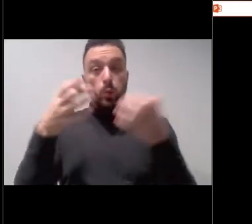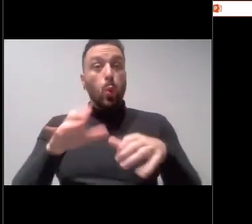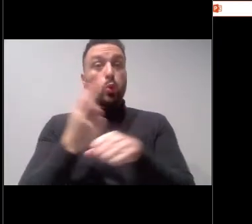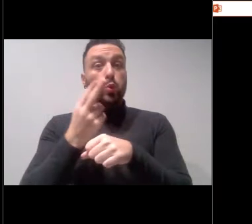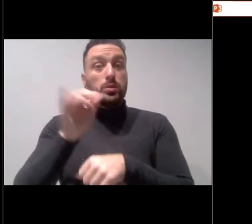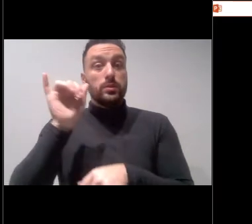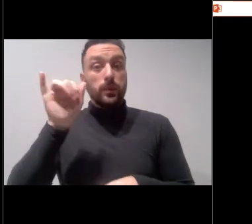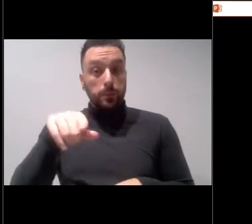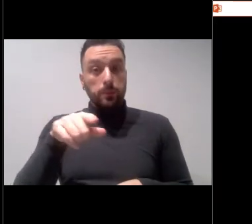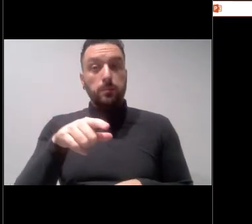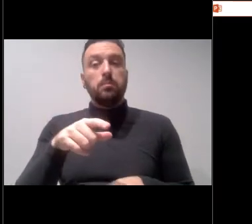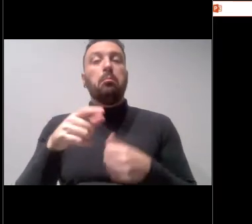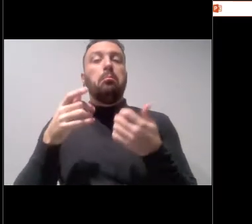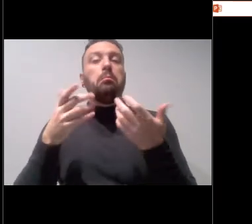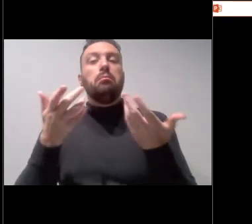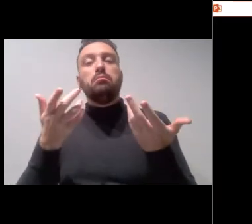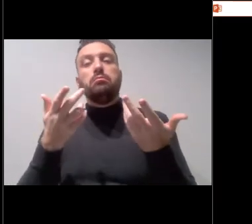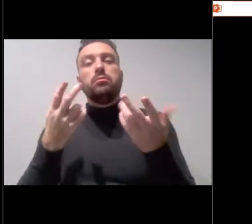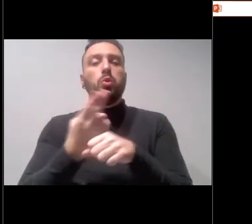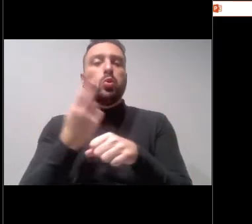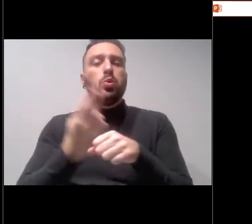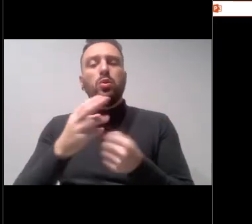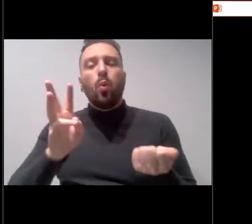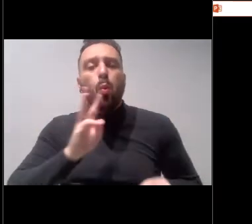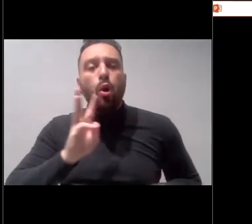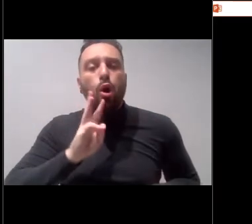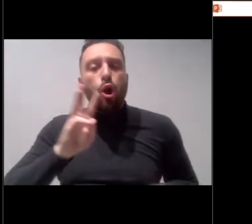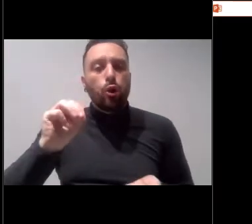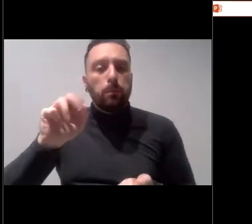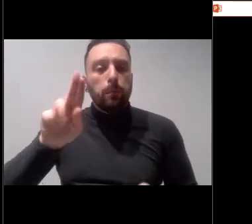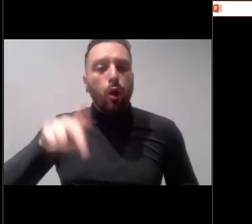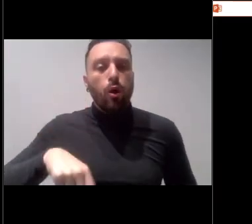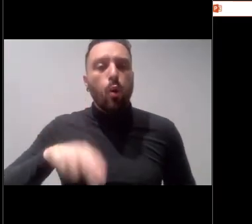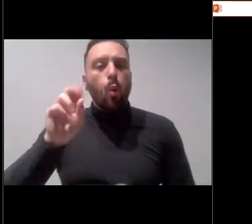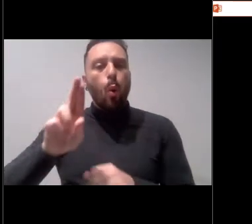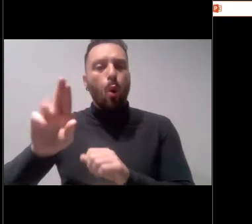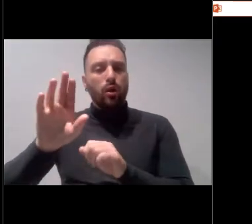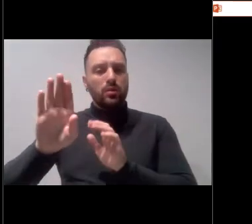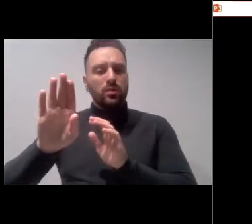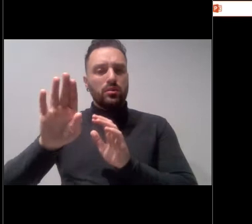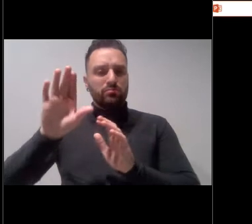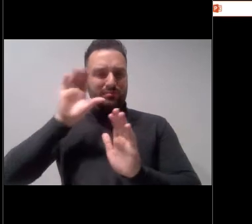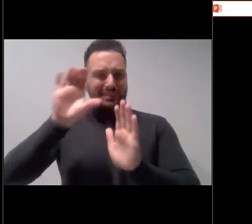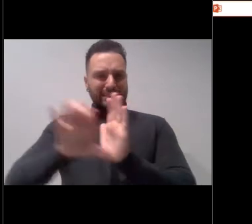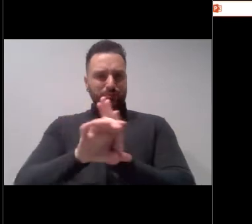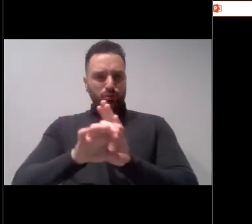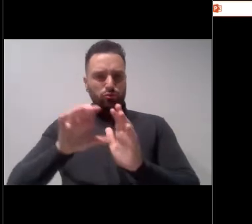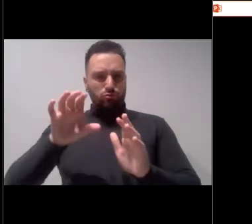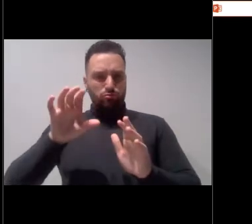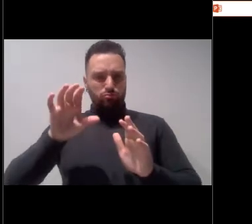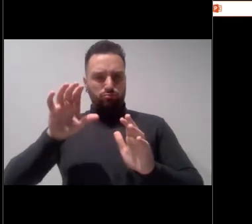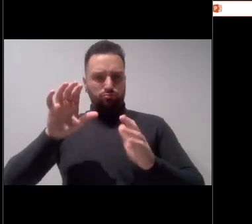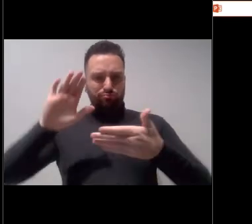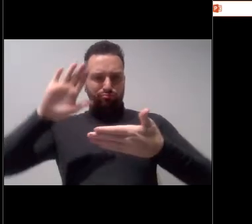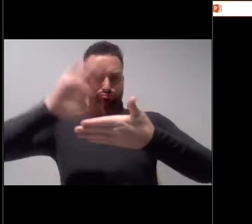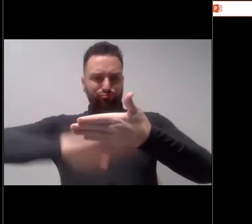logo. You want to use it like as a watermark or an image on anything that you're